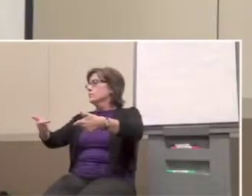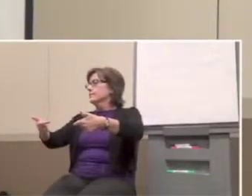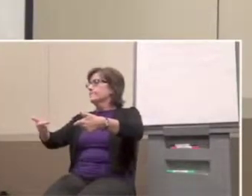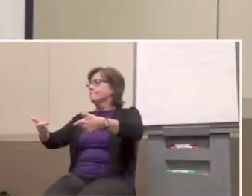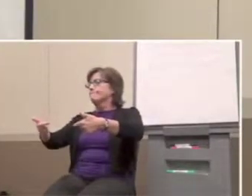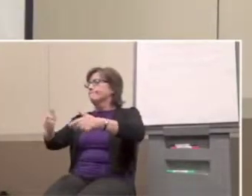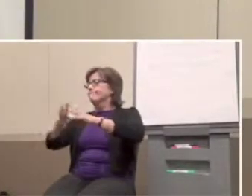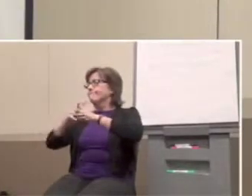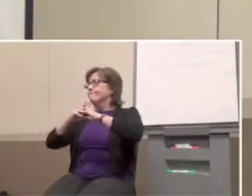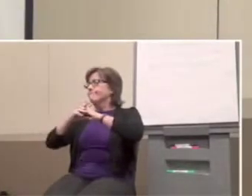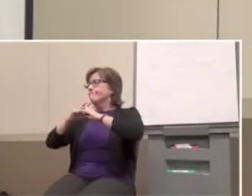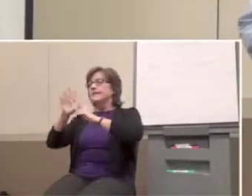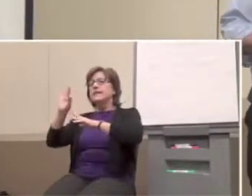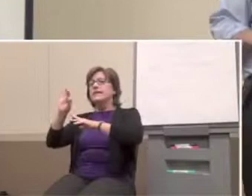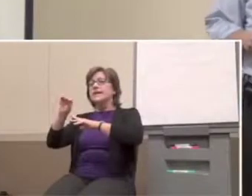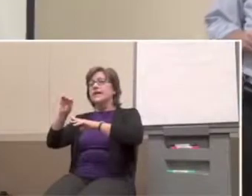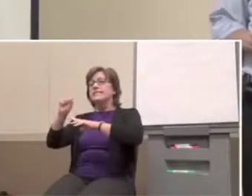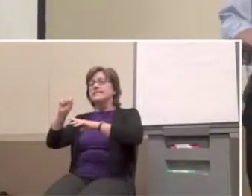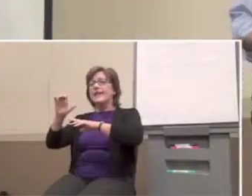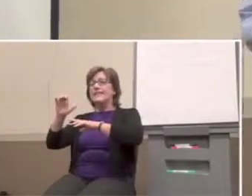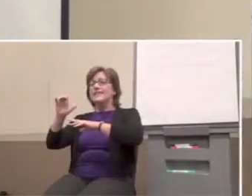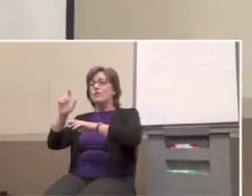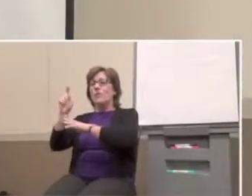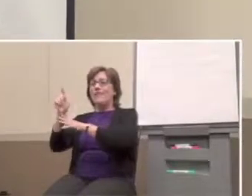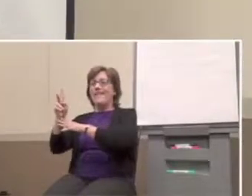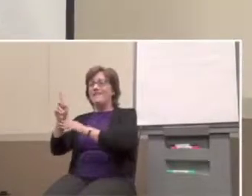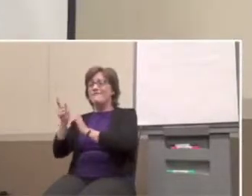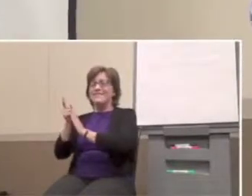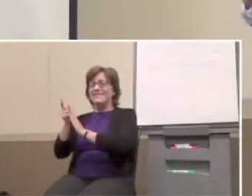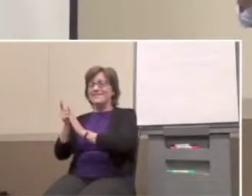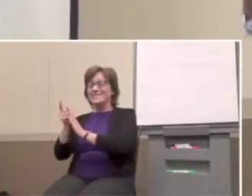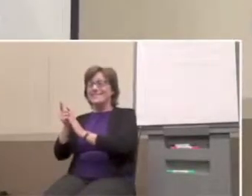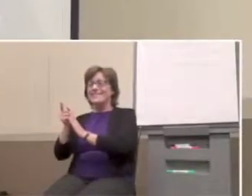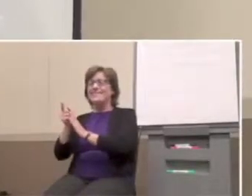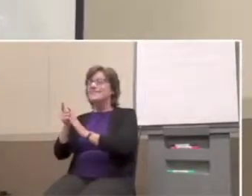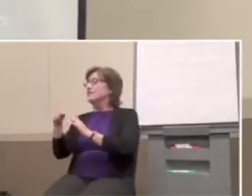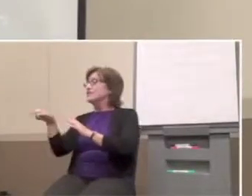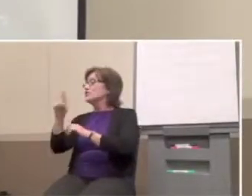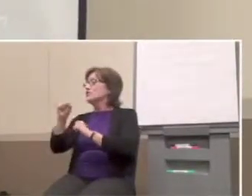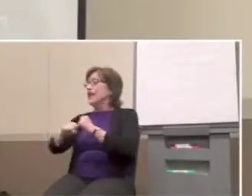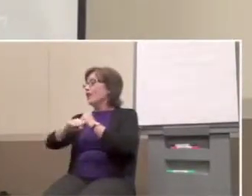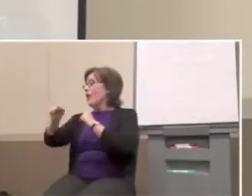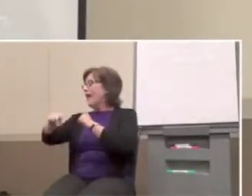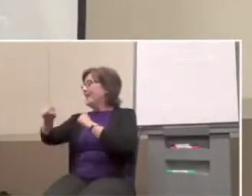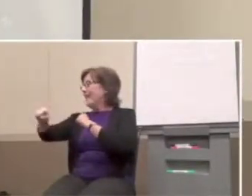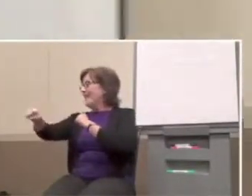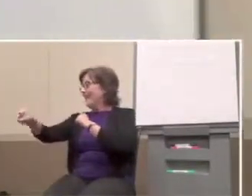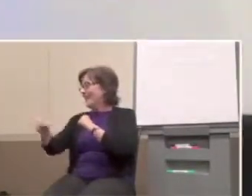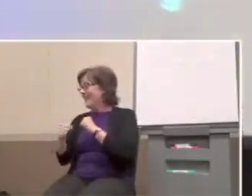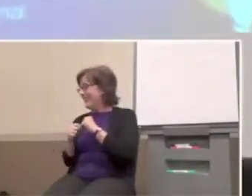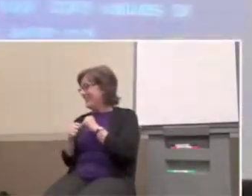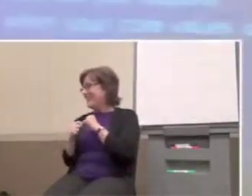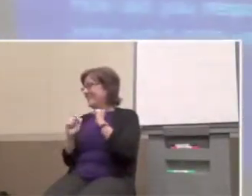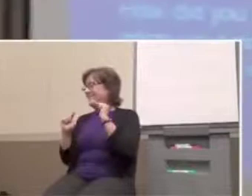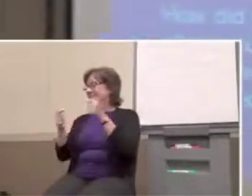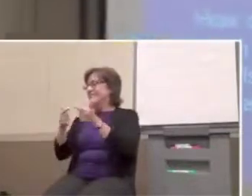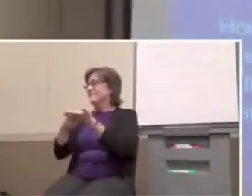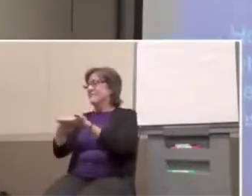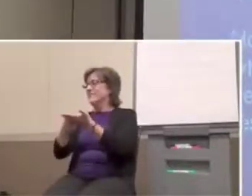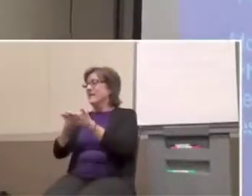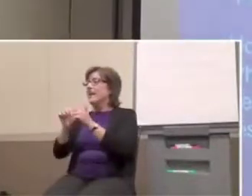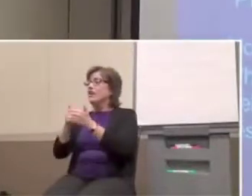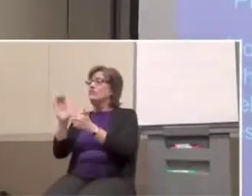literally 90 seconds, a minute and a half, okay? Because you guys can go on and on and on and on. How are your core values and